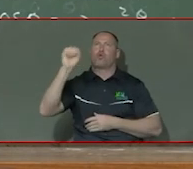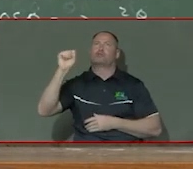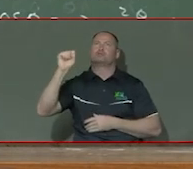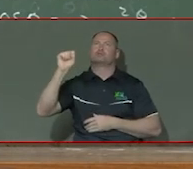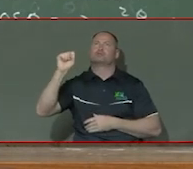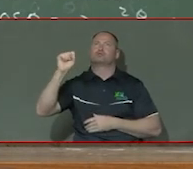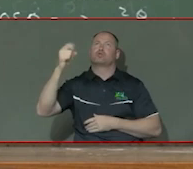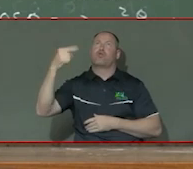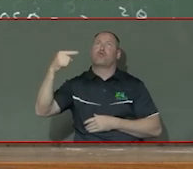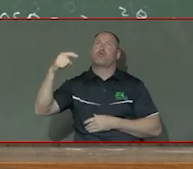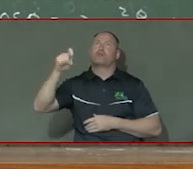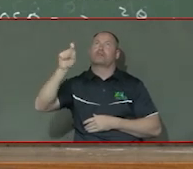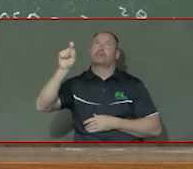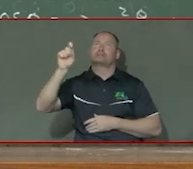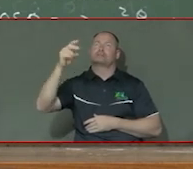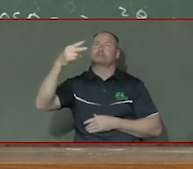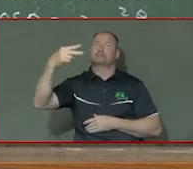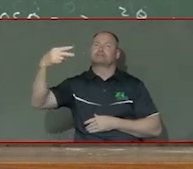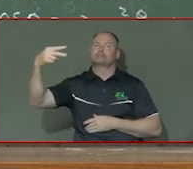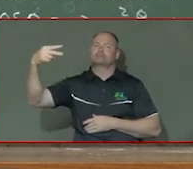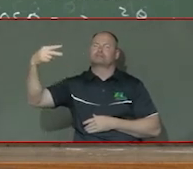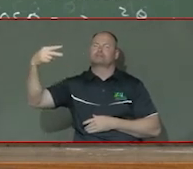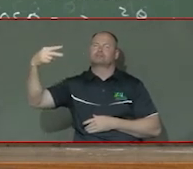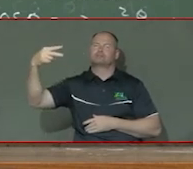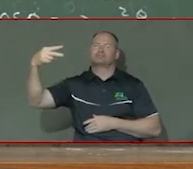of x is equal to